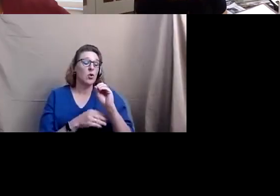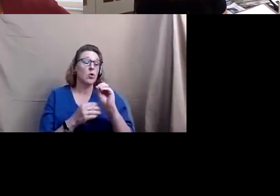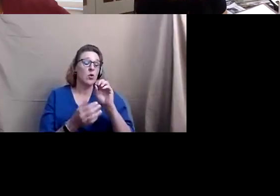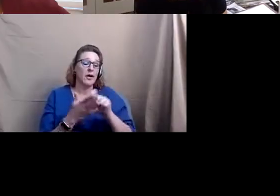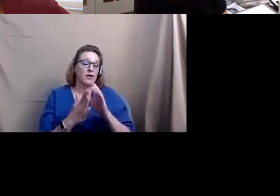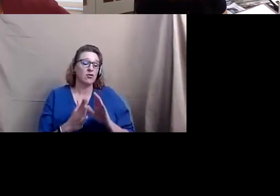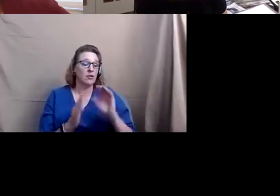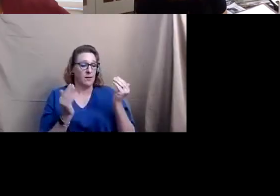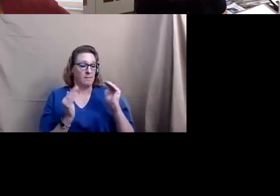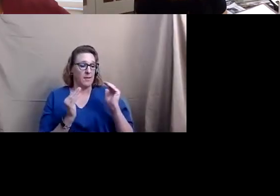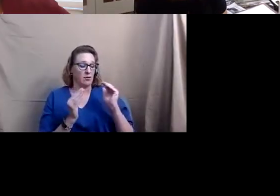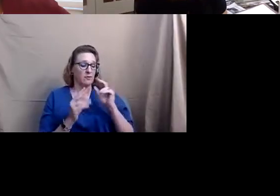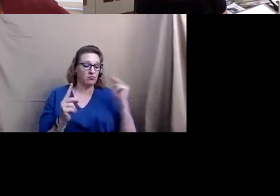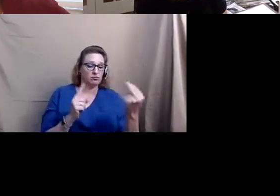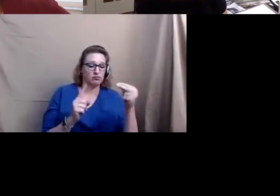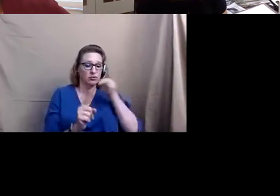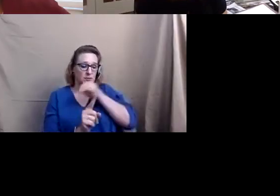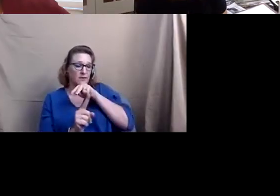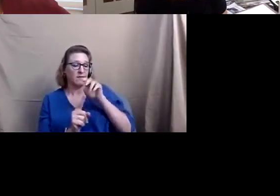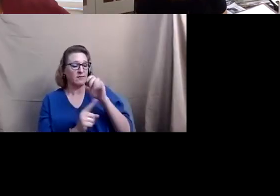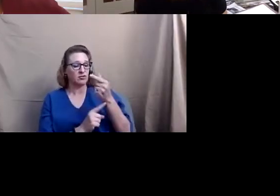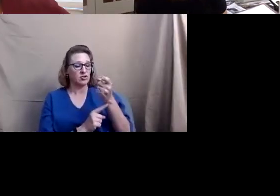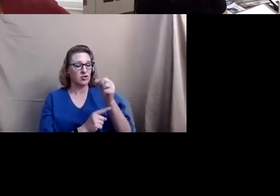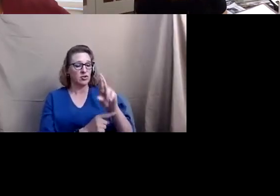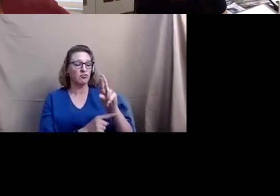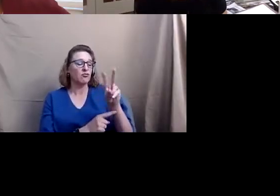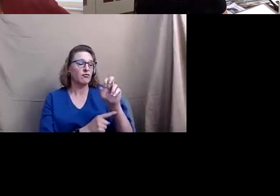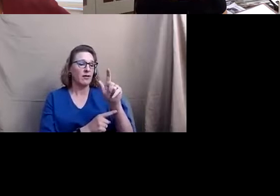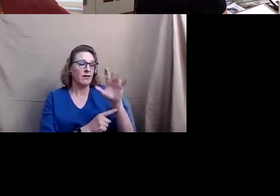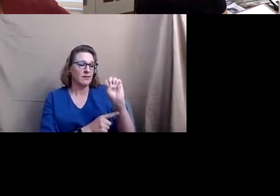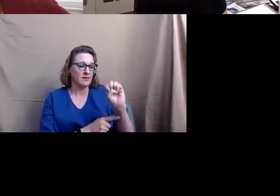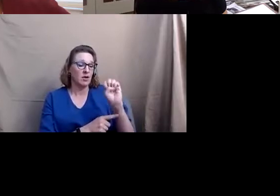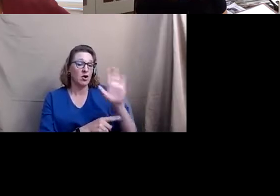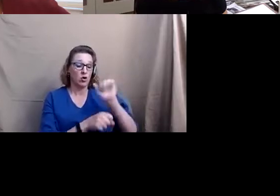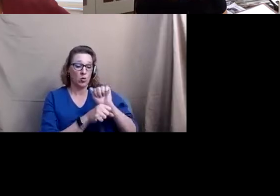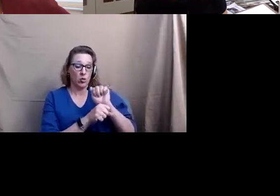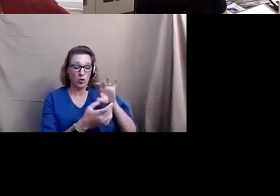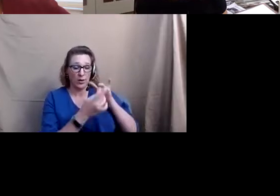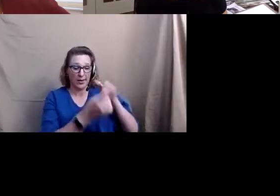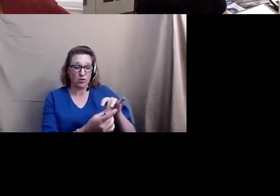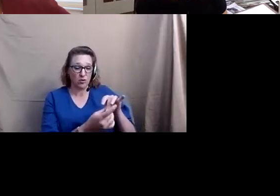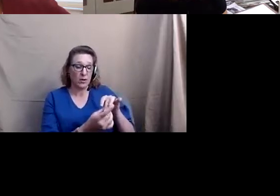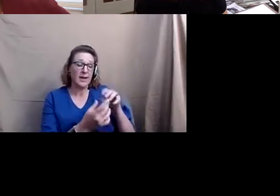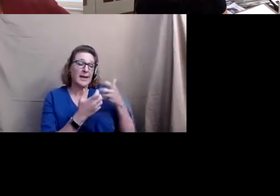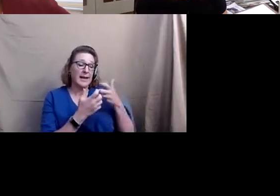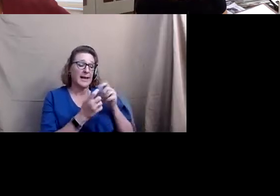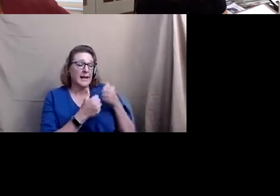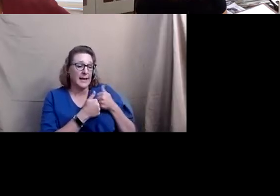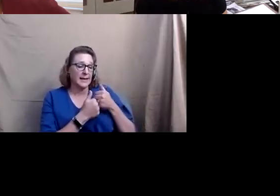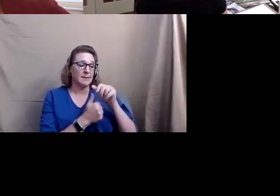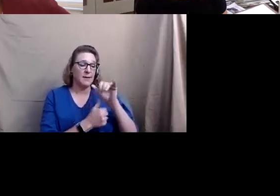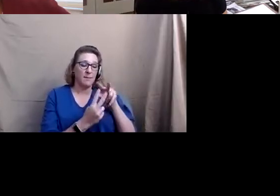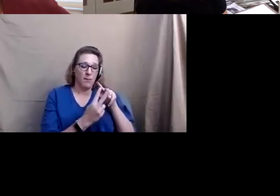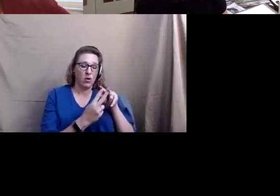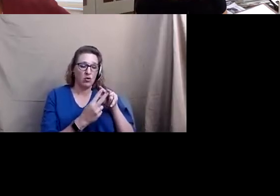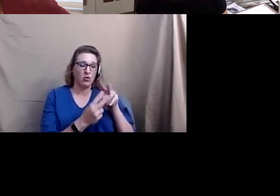Gender Violence, Lessons from Efforts Worldwide. Professor Goodmark's work on intimate partner violence has also appeared in numerous